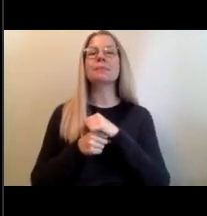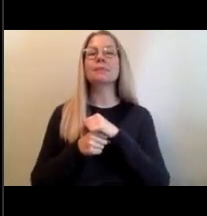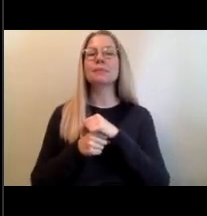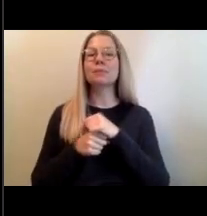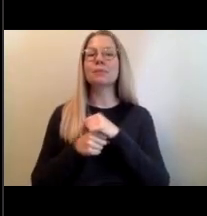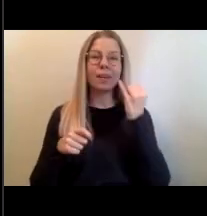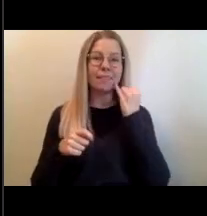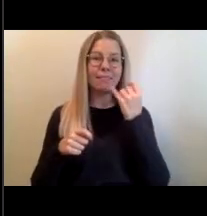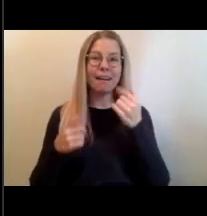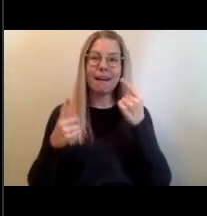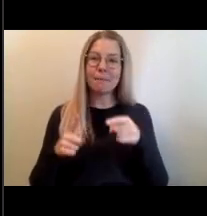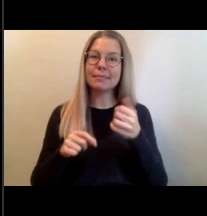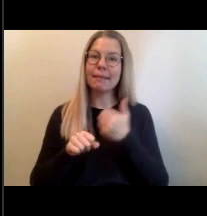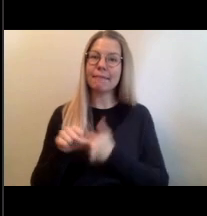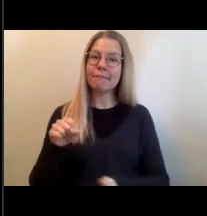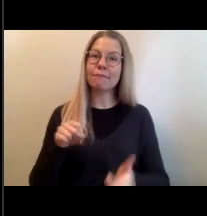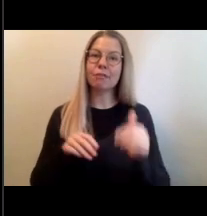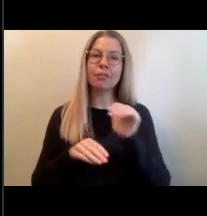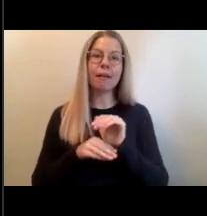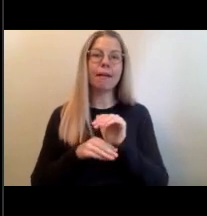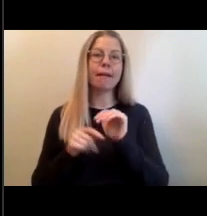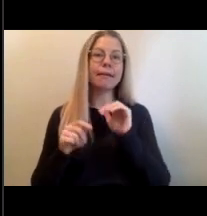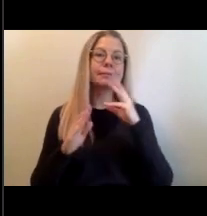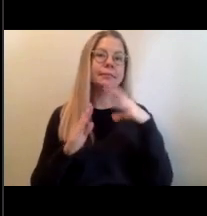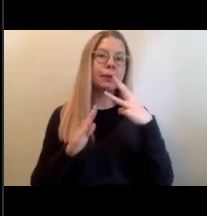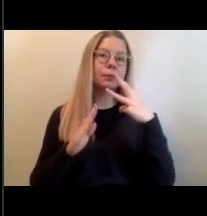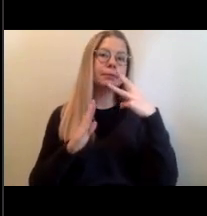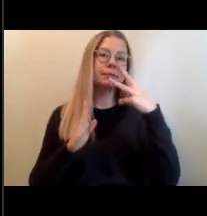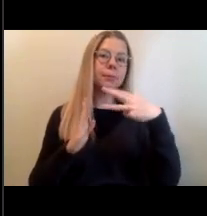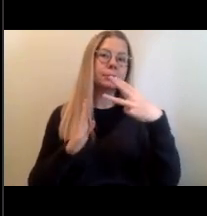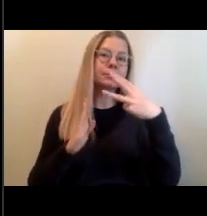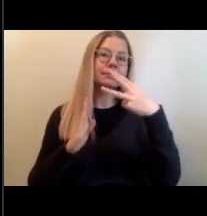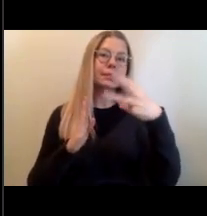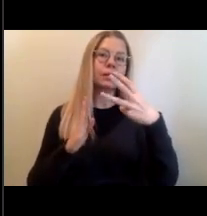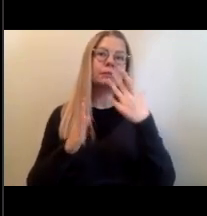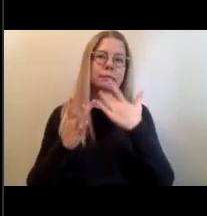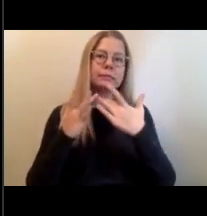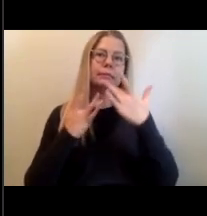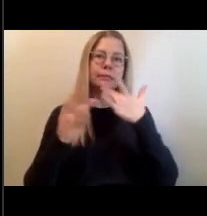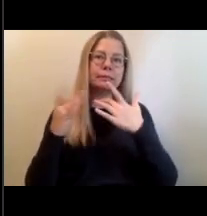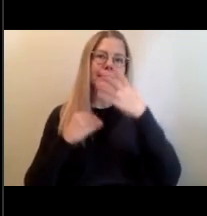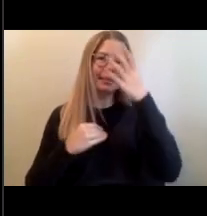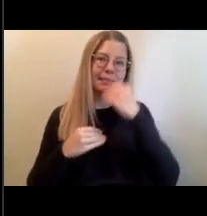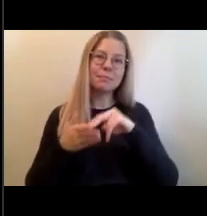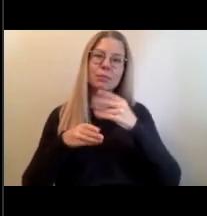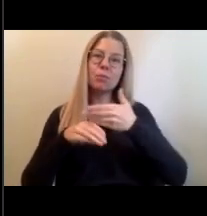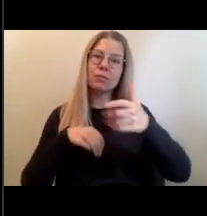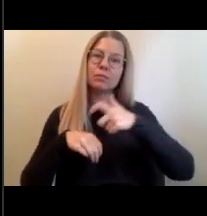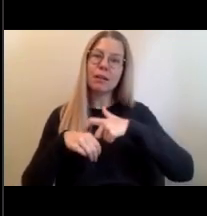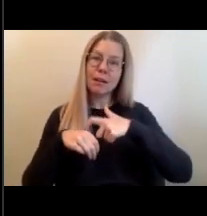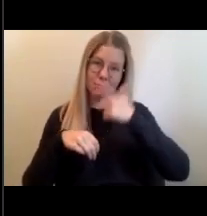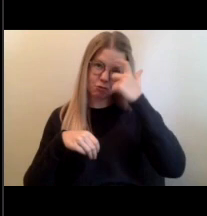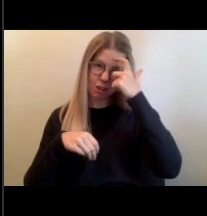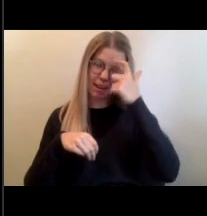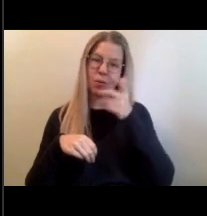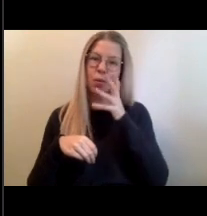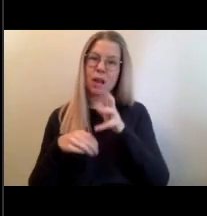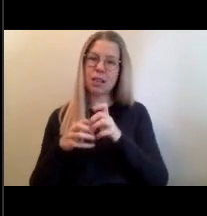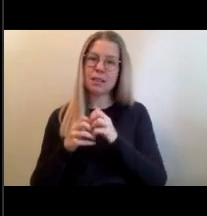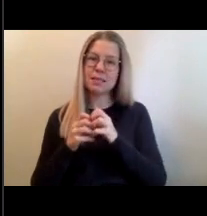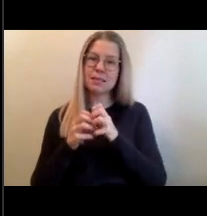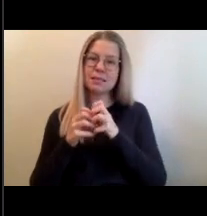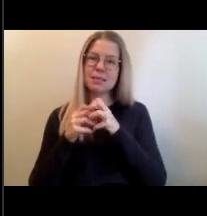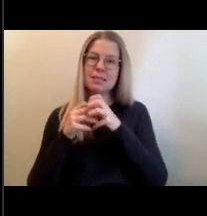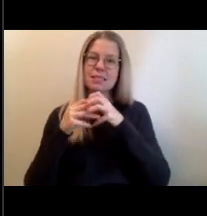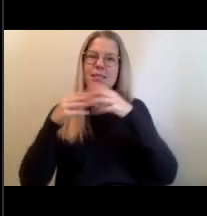only getting 6 hours, let's say, then over time we accumulate this toxicity. It's like a tsunami, a wave